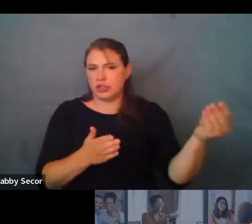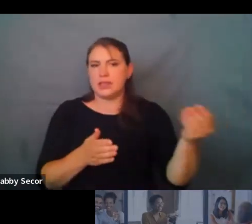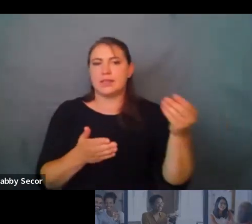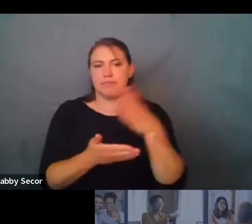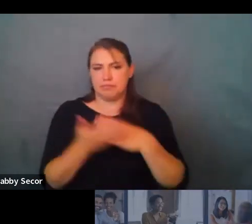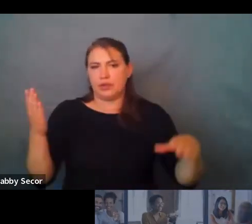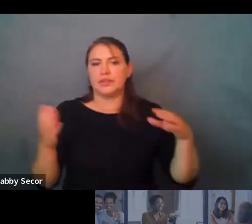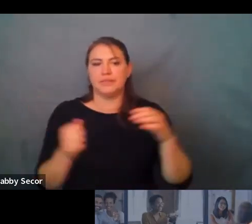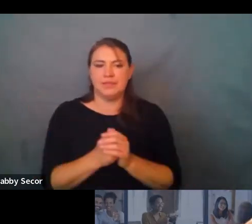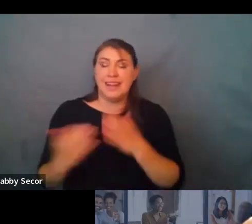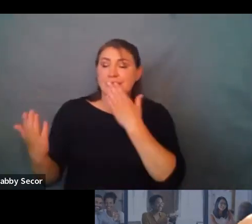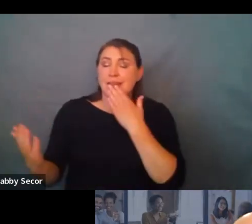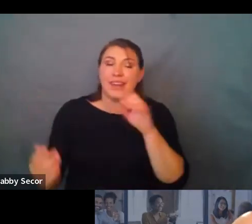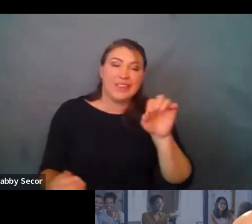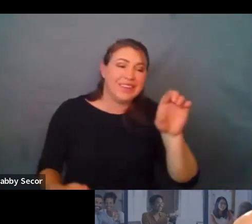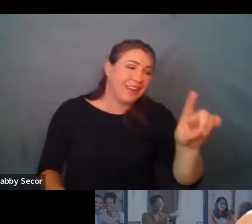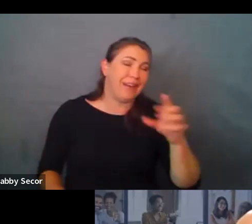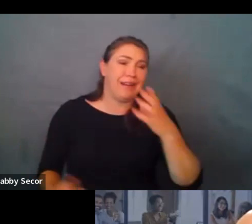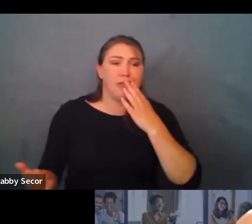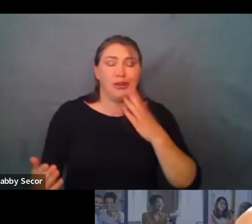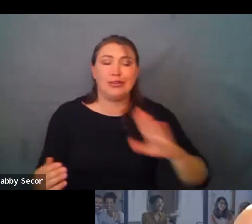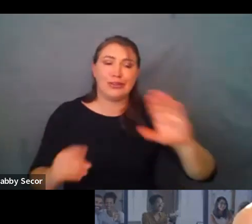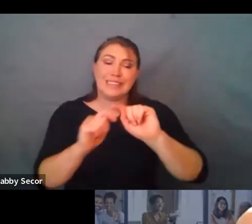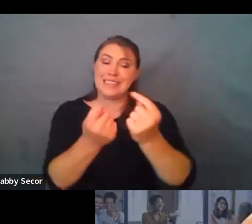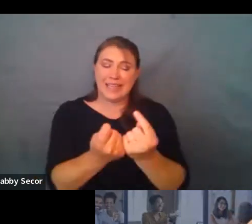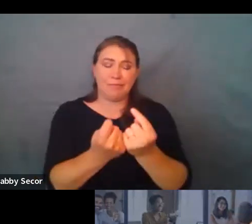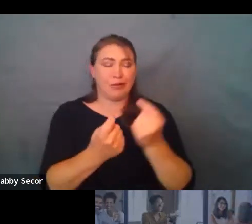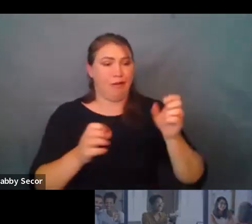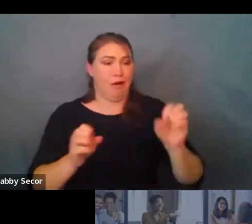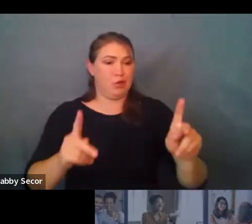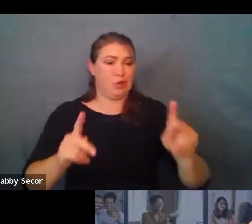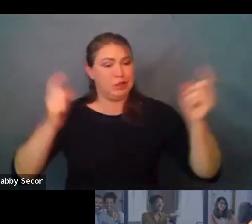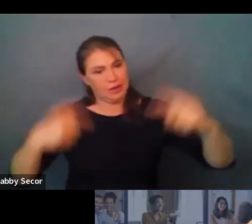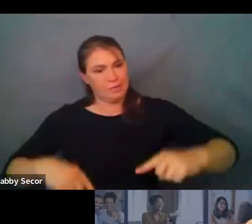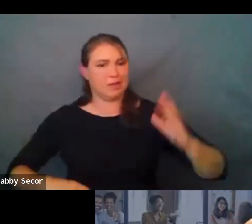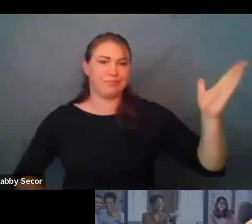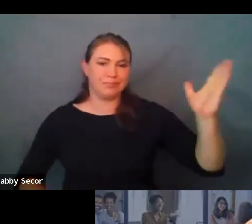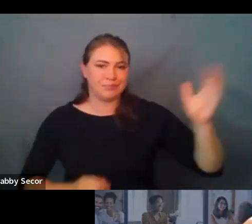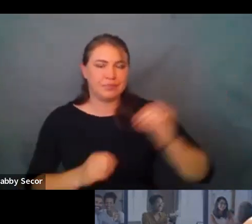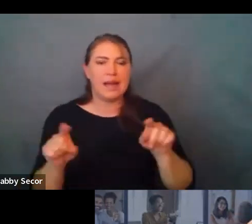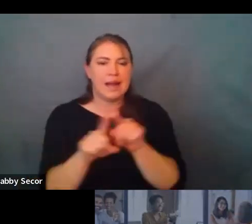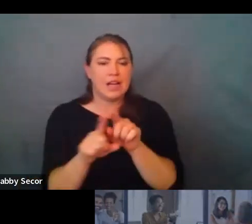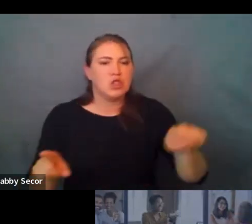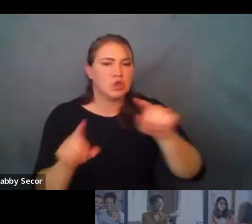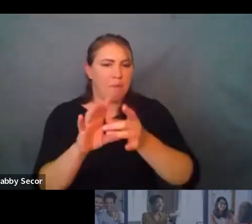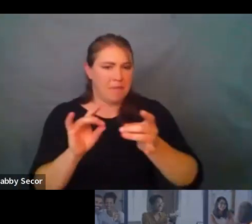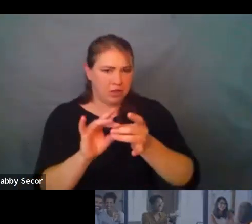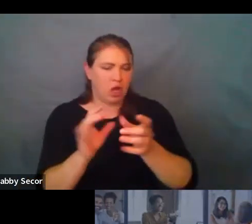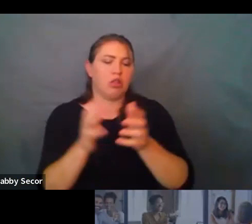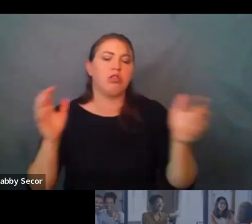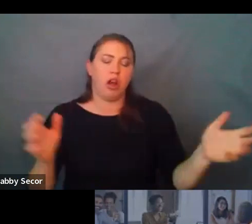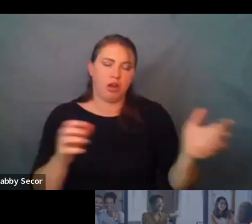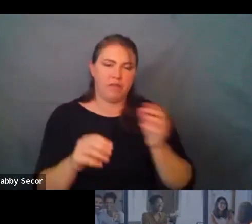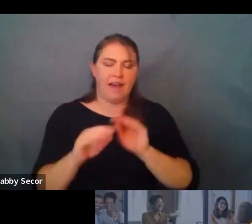Thanks, David, and thanks to you and your team for the opportunity to speak today. As you mentioned, a lot of the housing finance agencies have been involved in